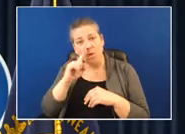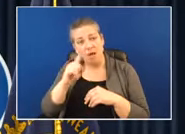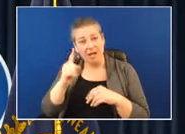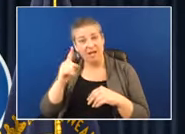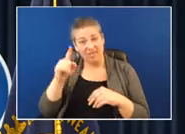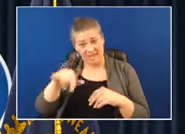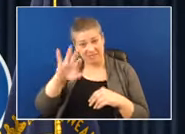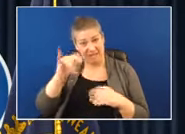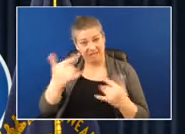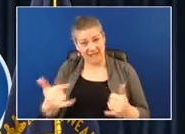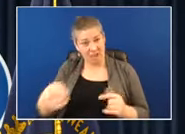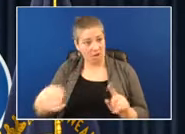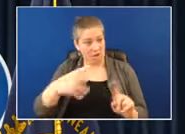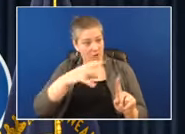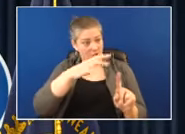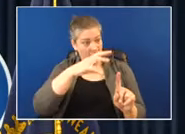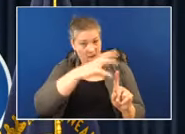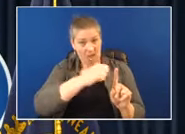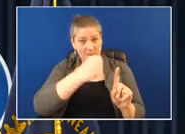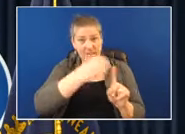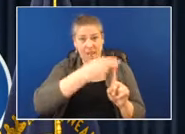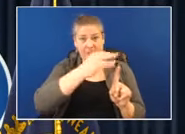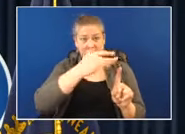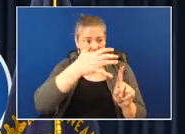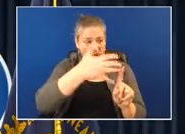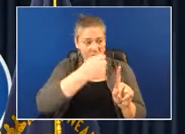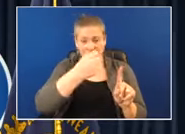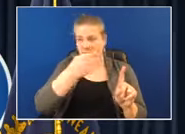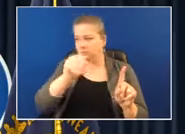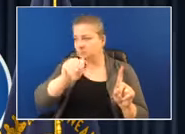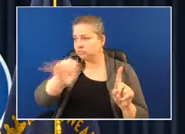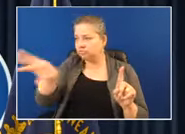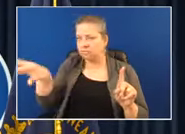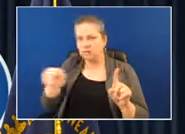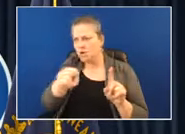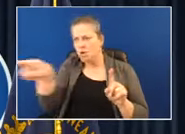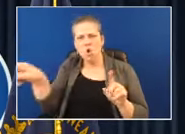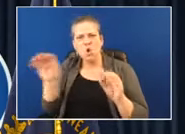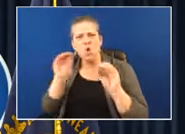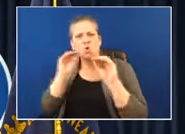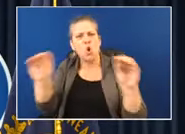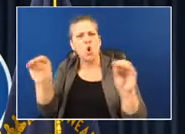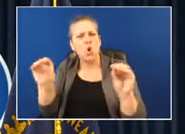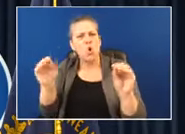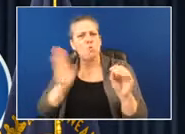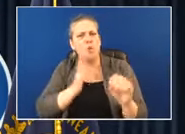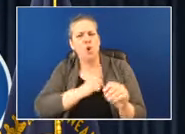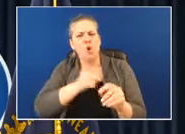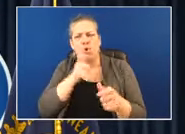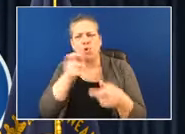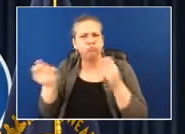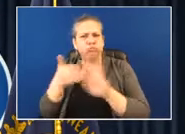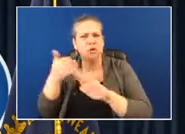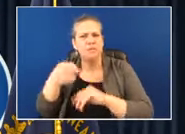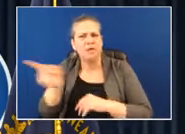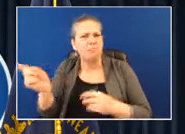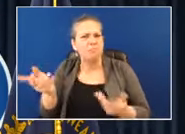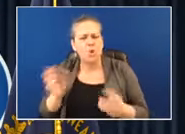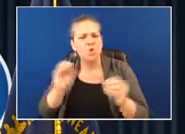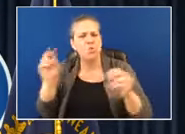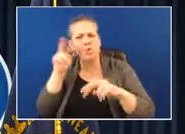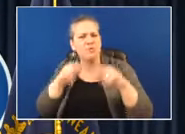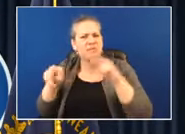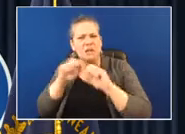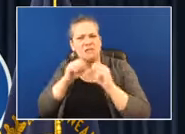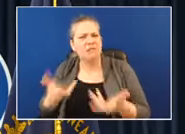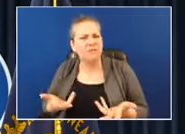not elected and are not answerable to the people, public dollars being spent without that oversight. And they're not even